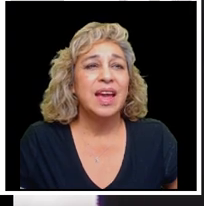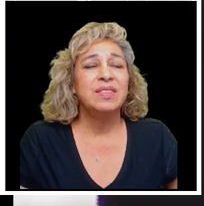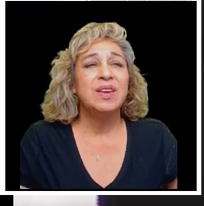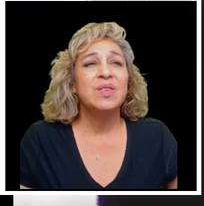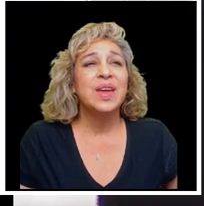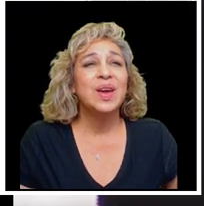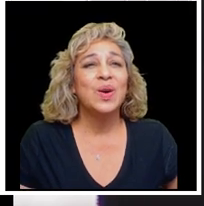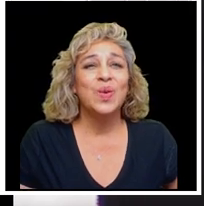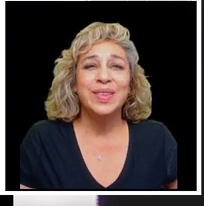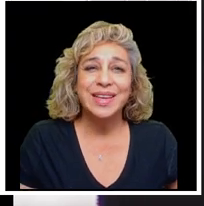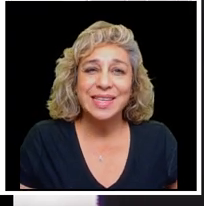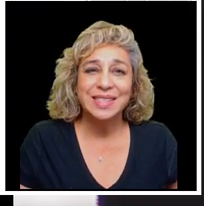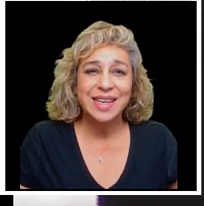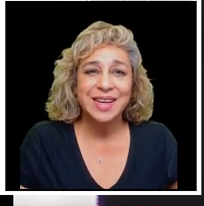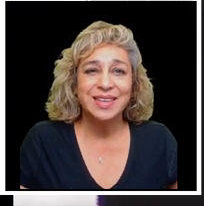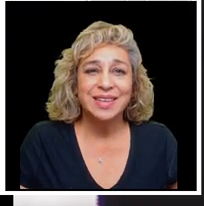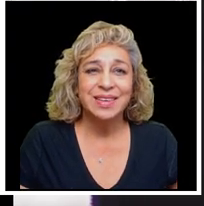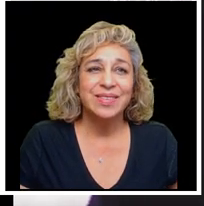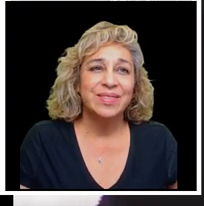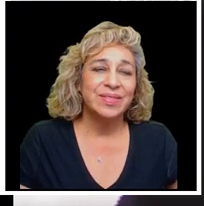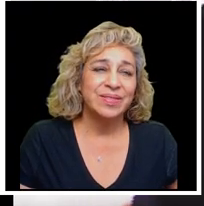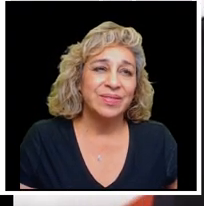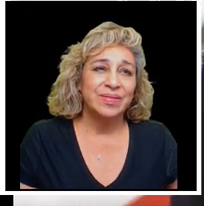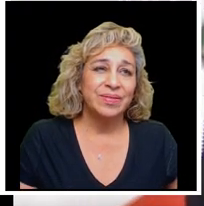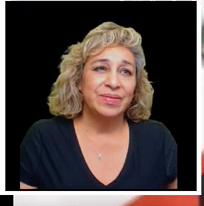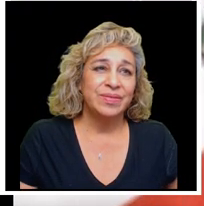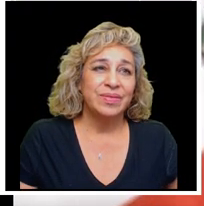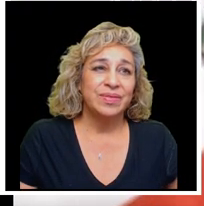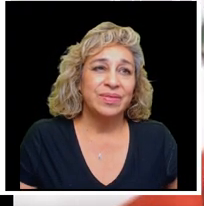there they go and they send